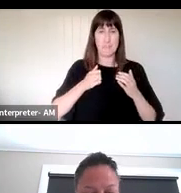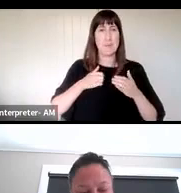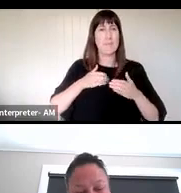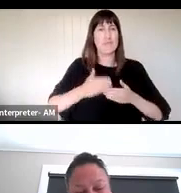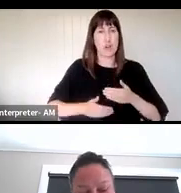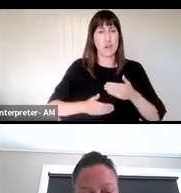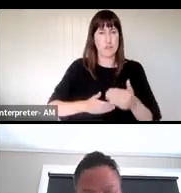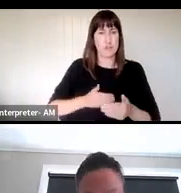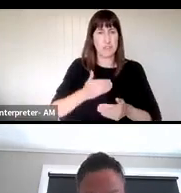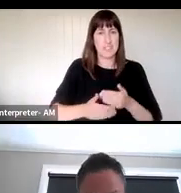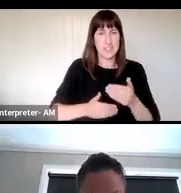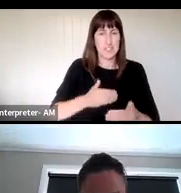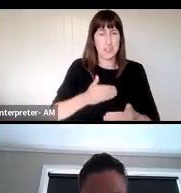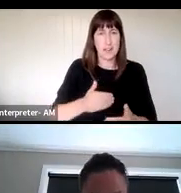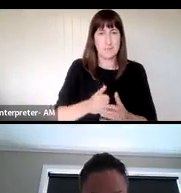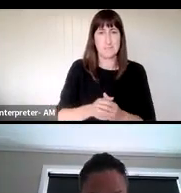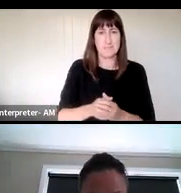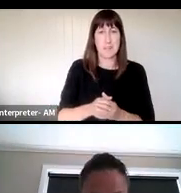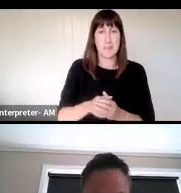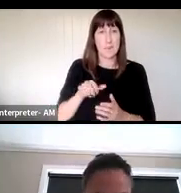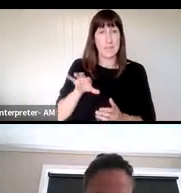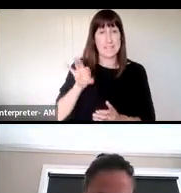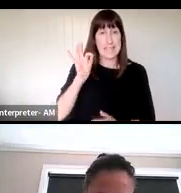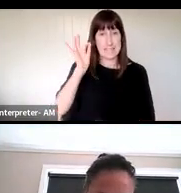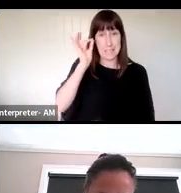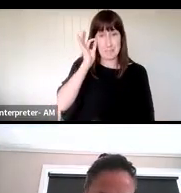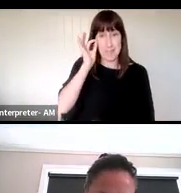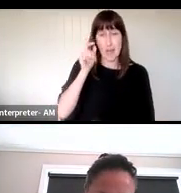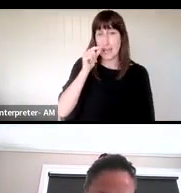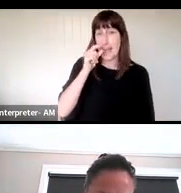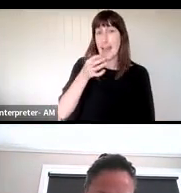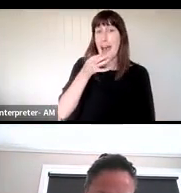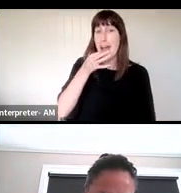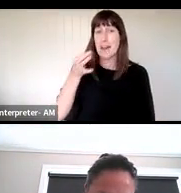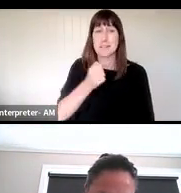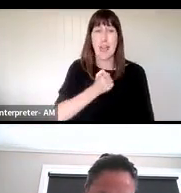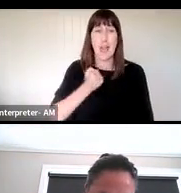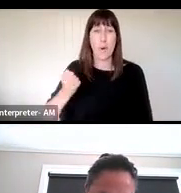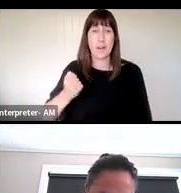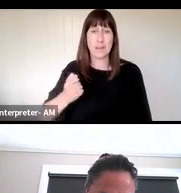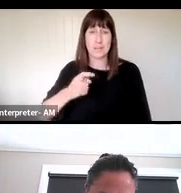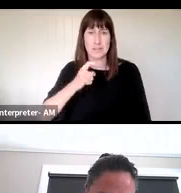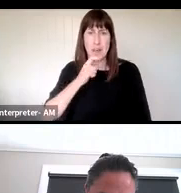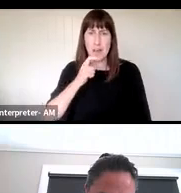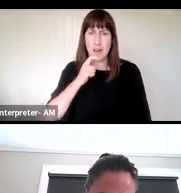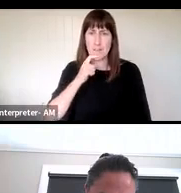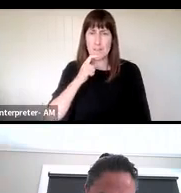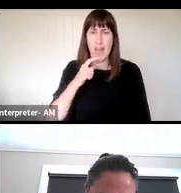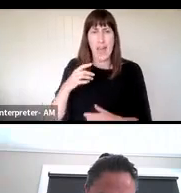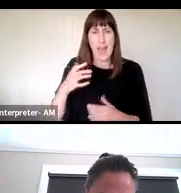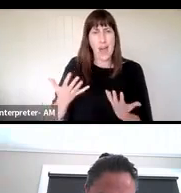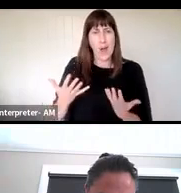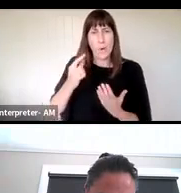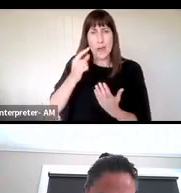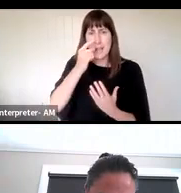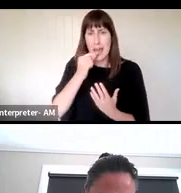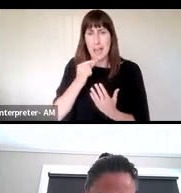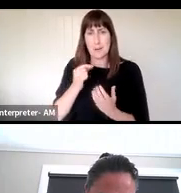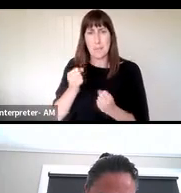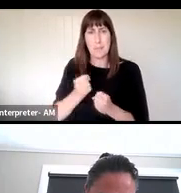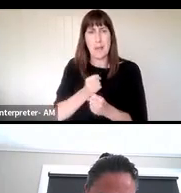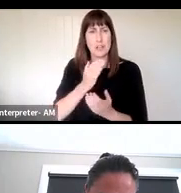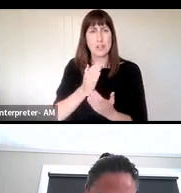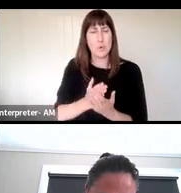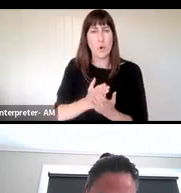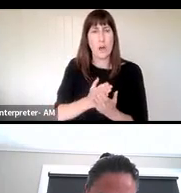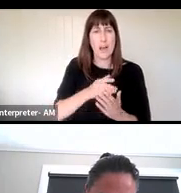Committee that I could ask the officials to find out how we insert a reporting line into those government